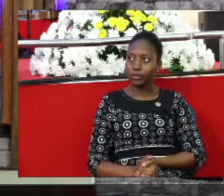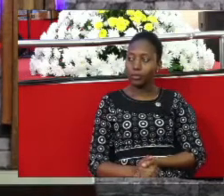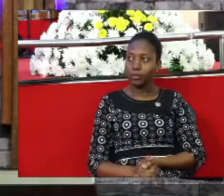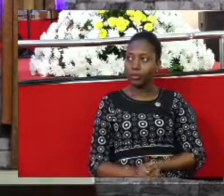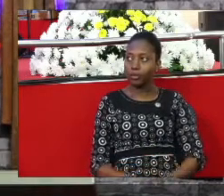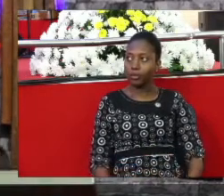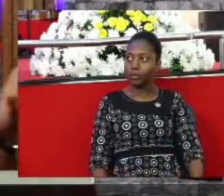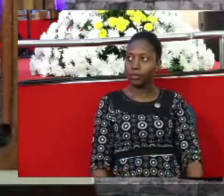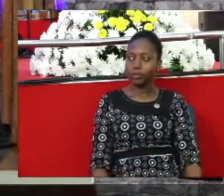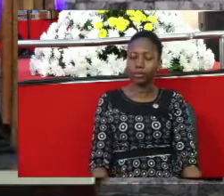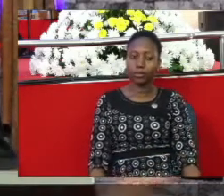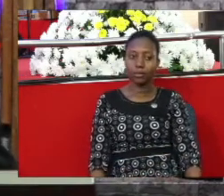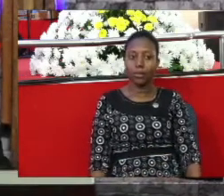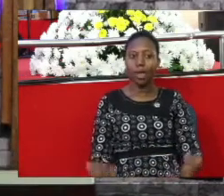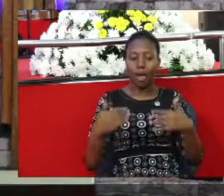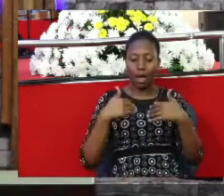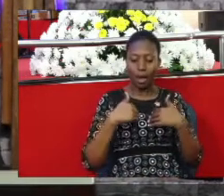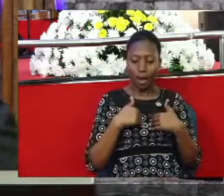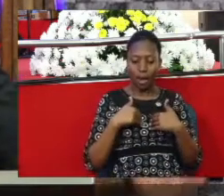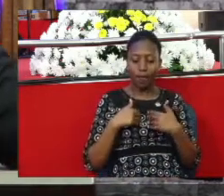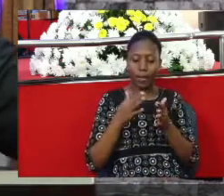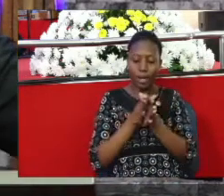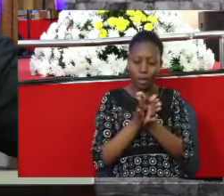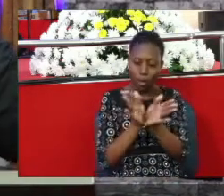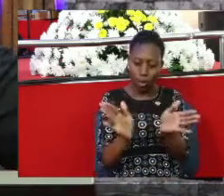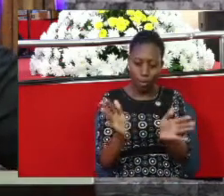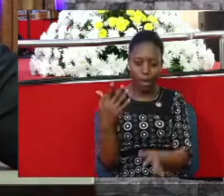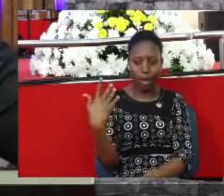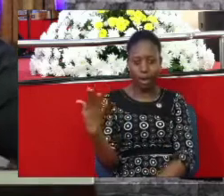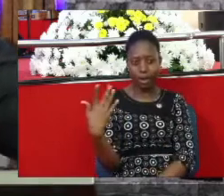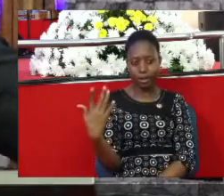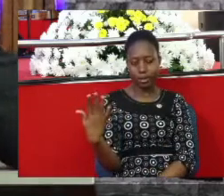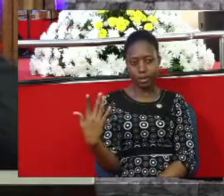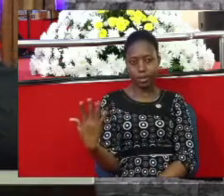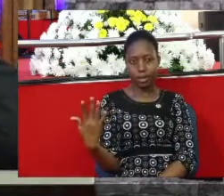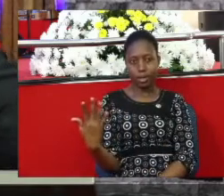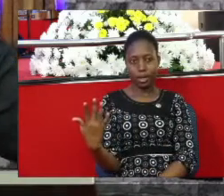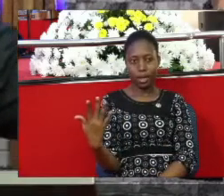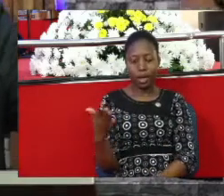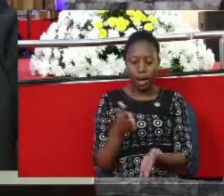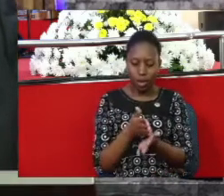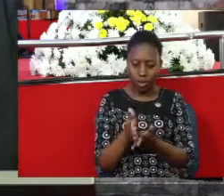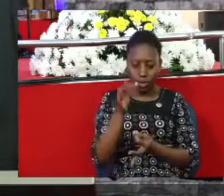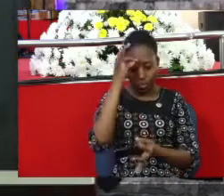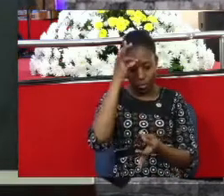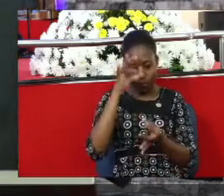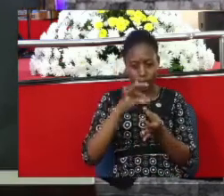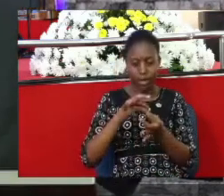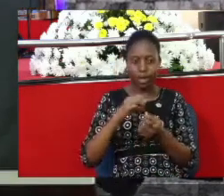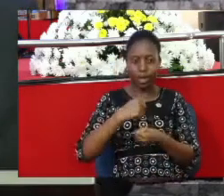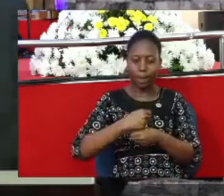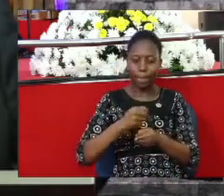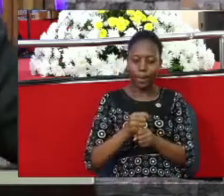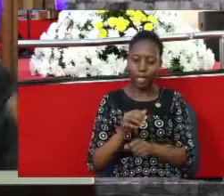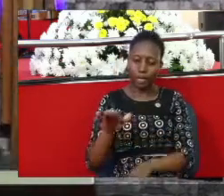I have my open arms and open hands and by faith making room for all that